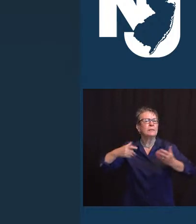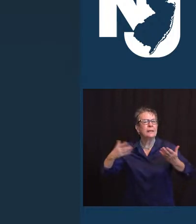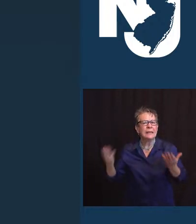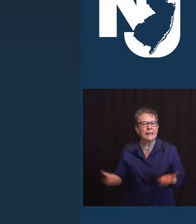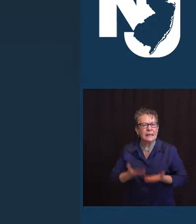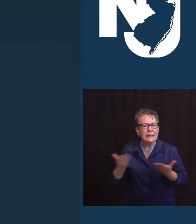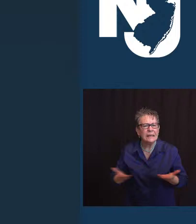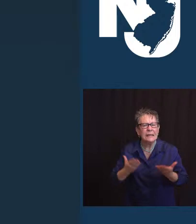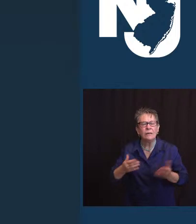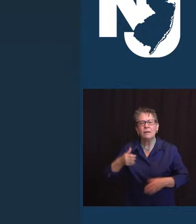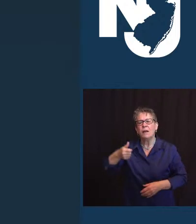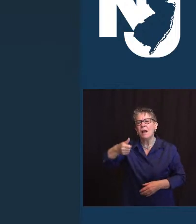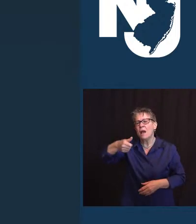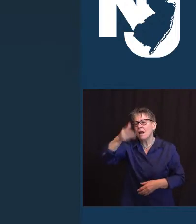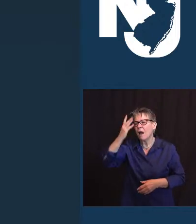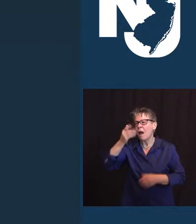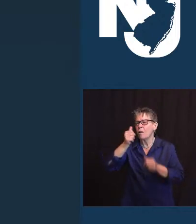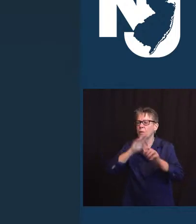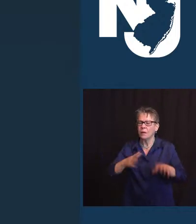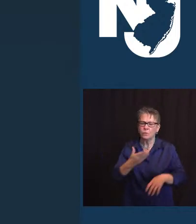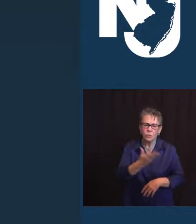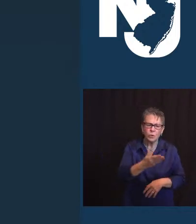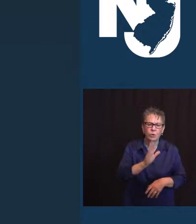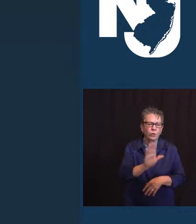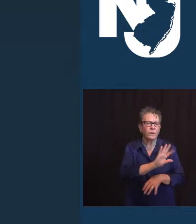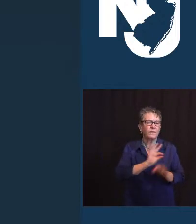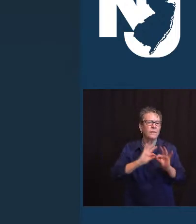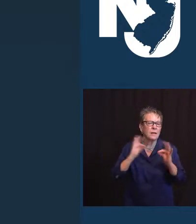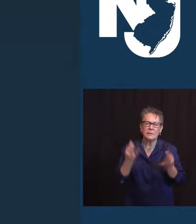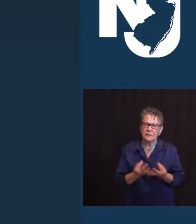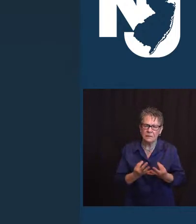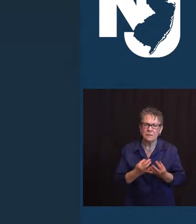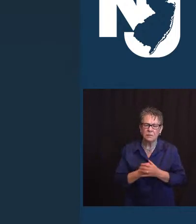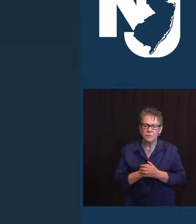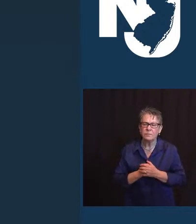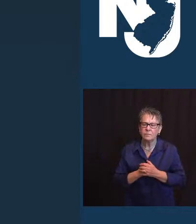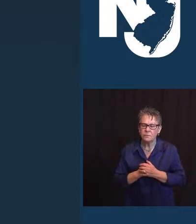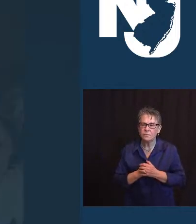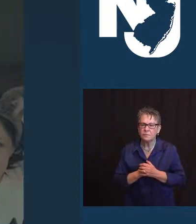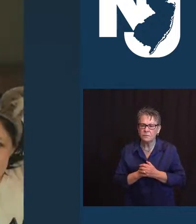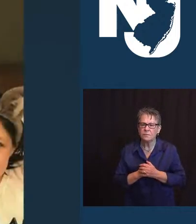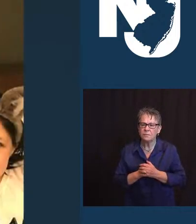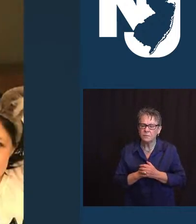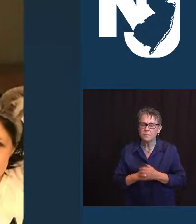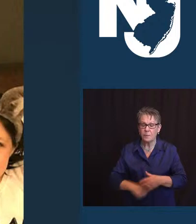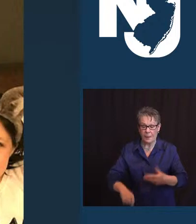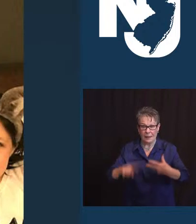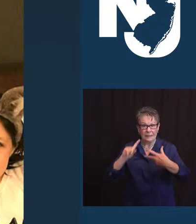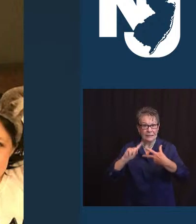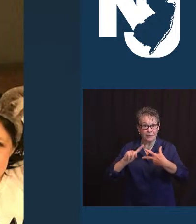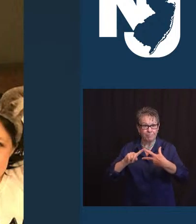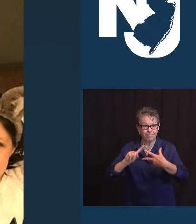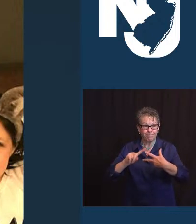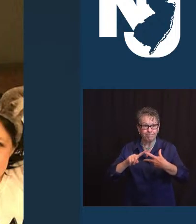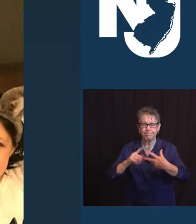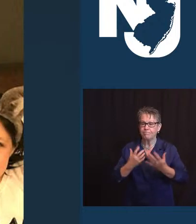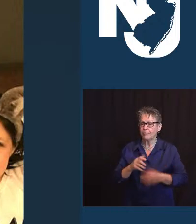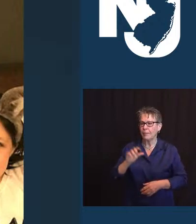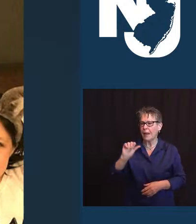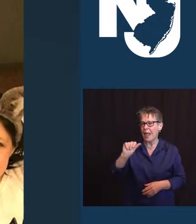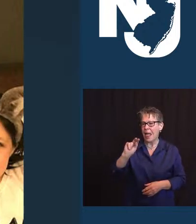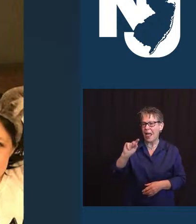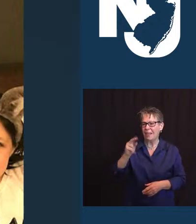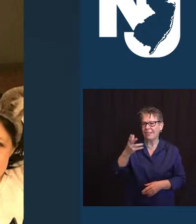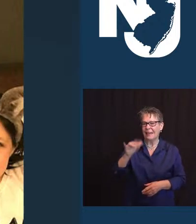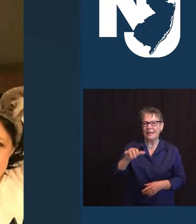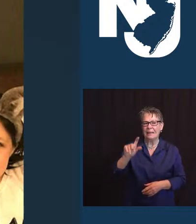the other members of the Herrera family who have been lost to COVID-19. Next, let's honor the life of Anthony Tabash, a